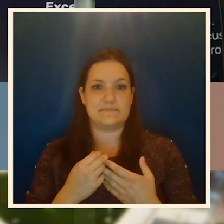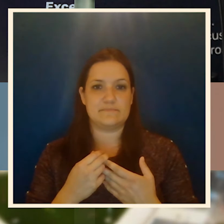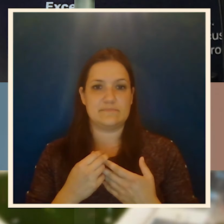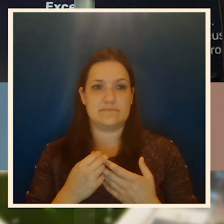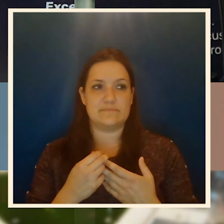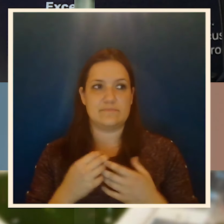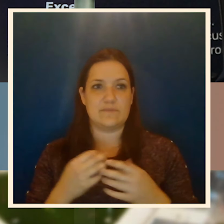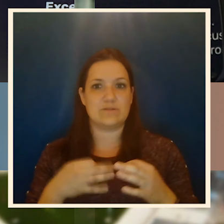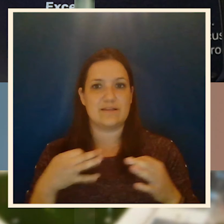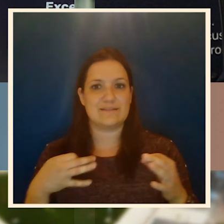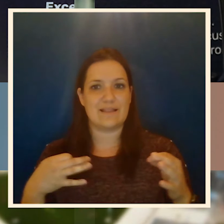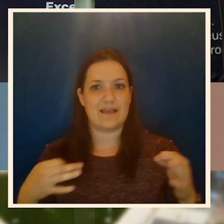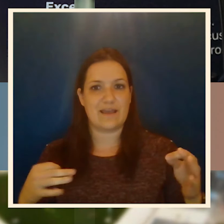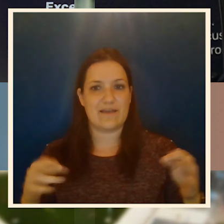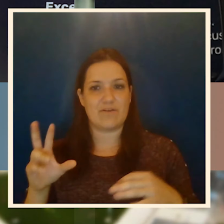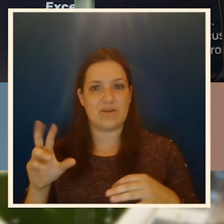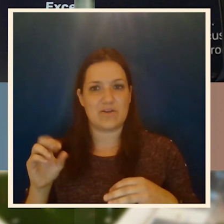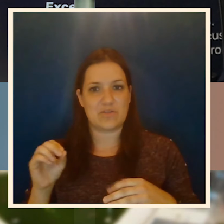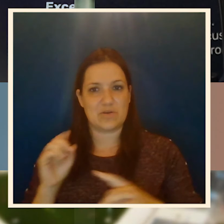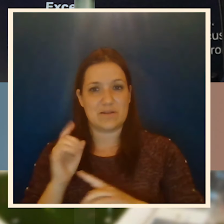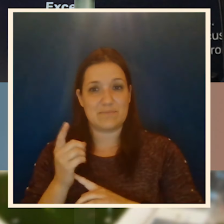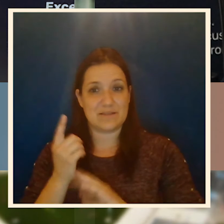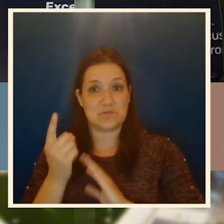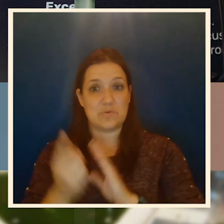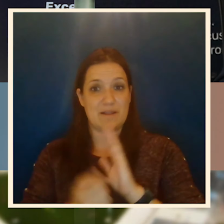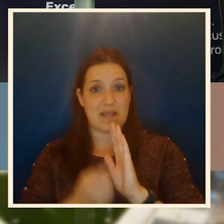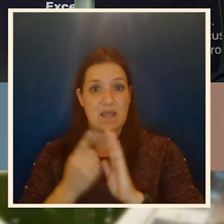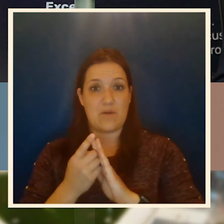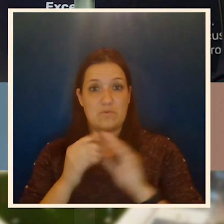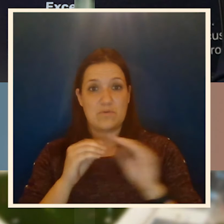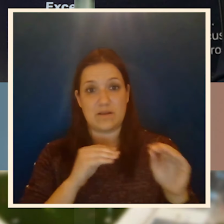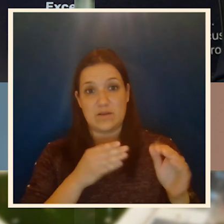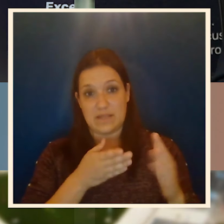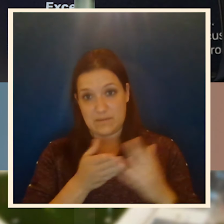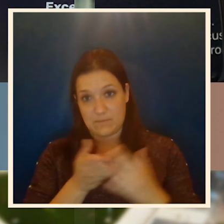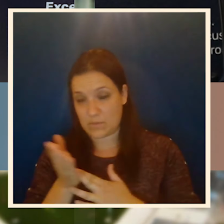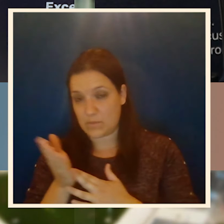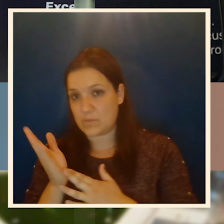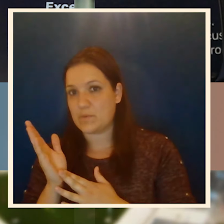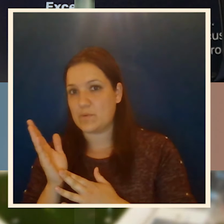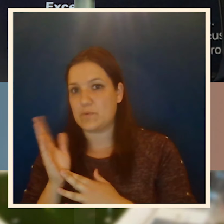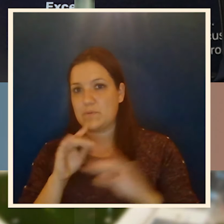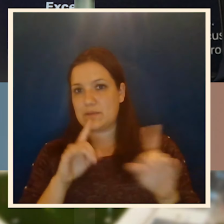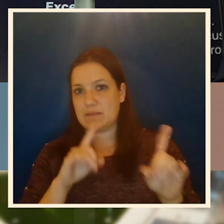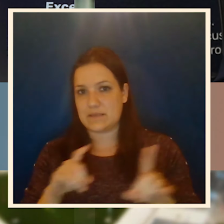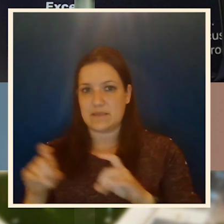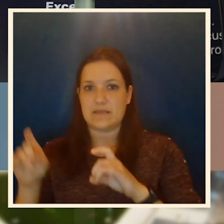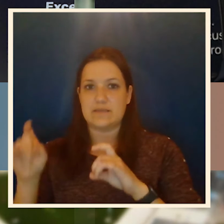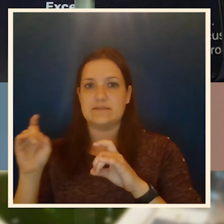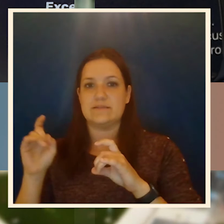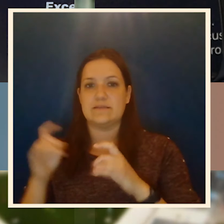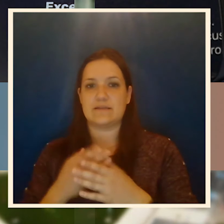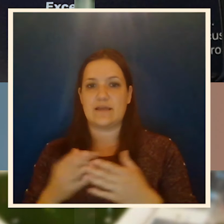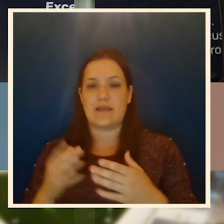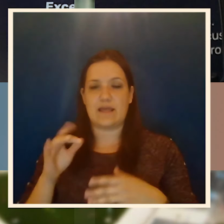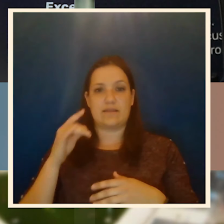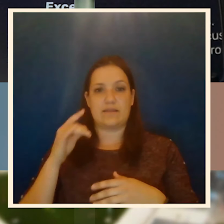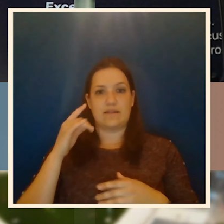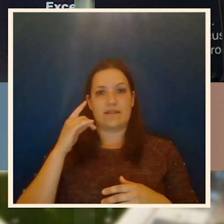a delay of 30 minutes to even an hour to move them through the assessment and testing. And I